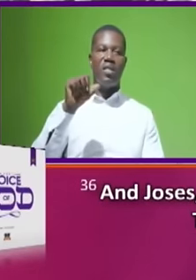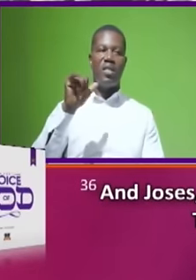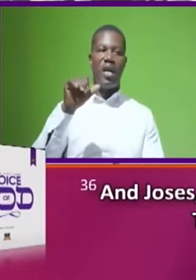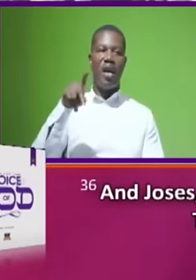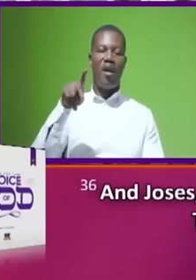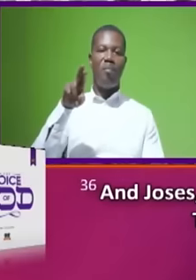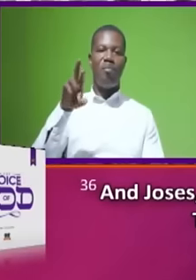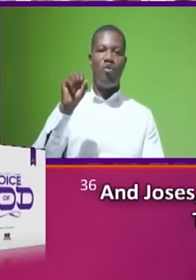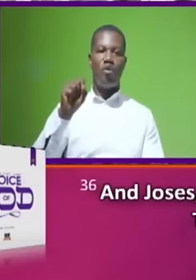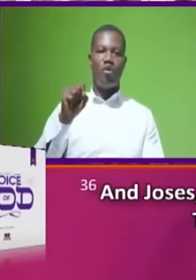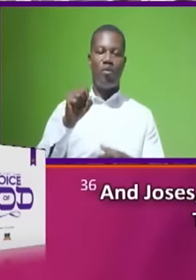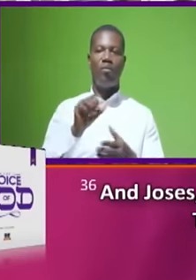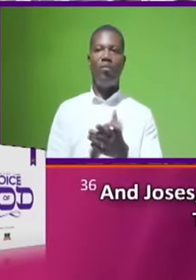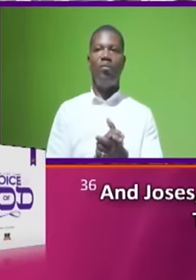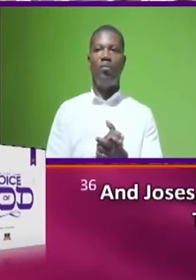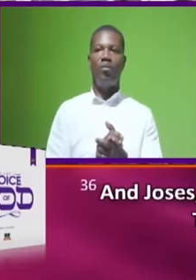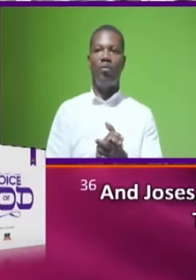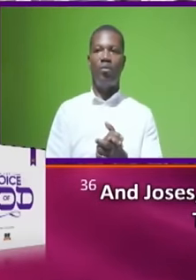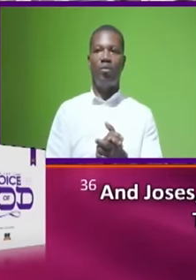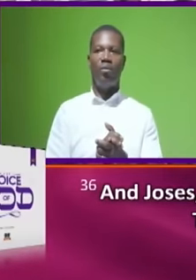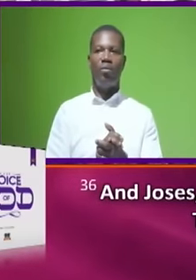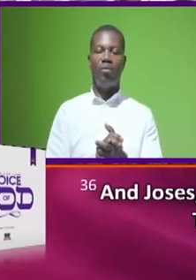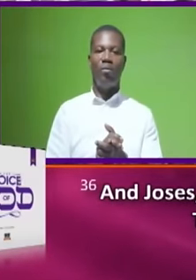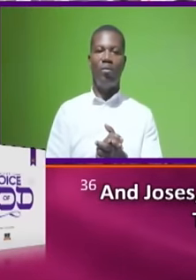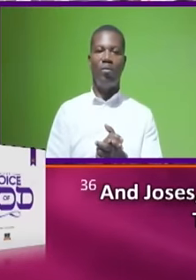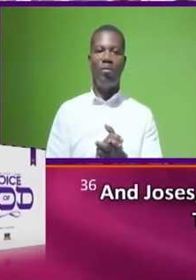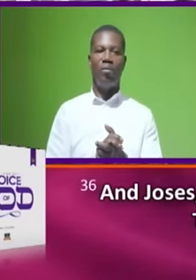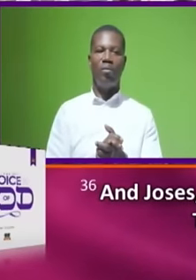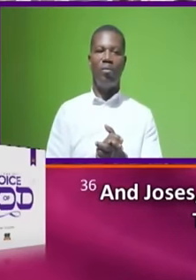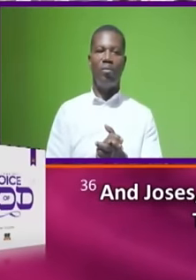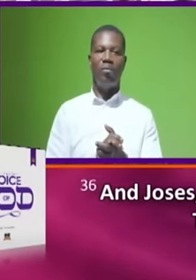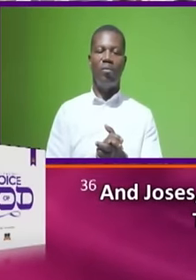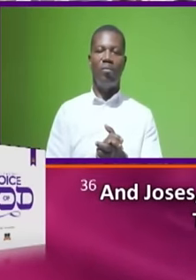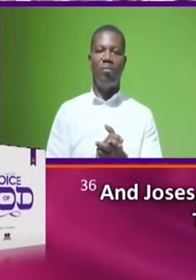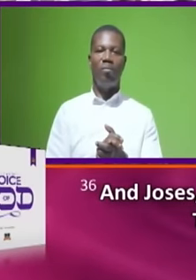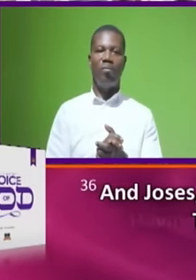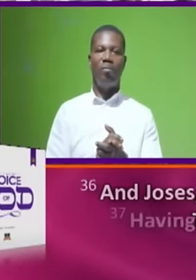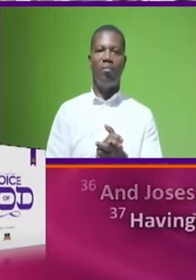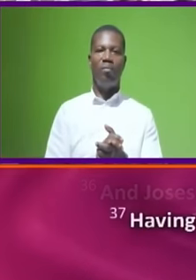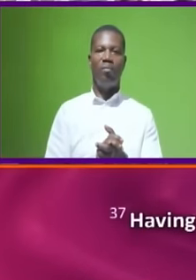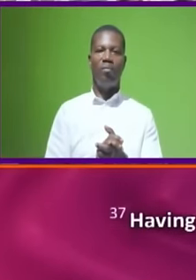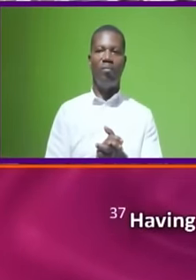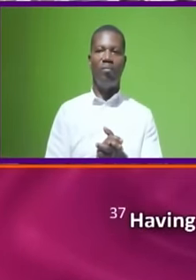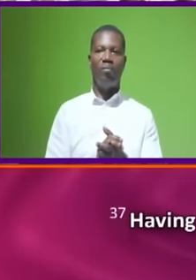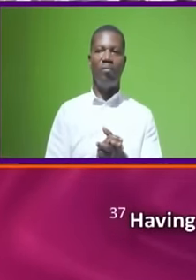Were ye Levini free? Ofri Capro, ma'am. Our first Cyprus, Capro, ma'am. Yeah. Uh-huh.